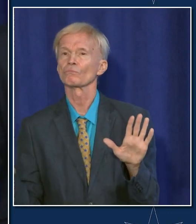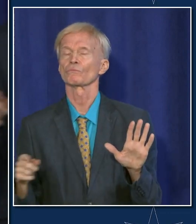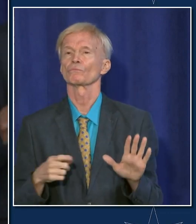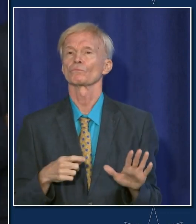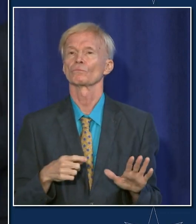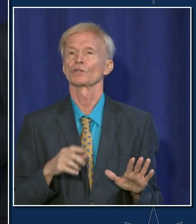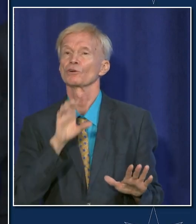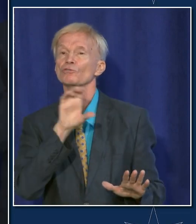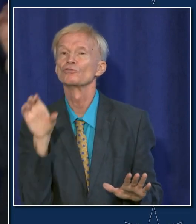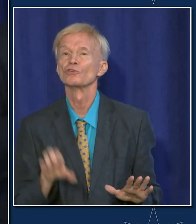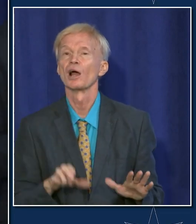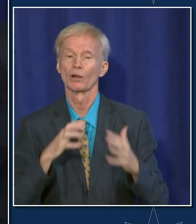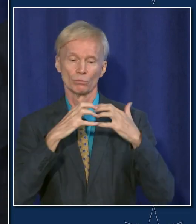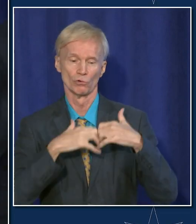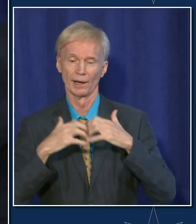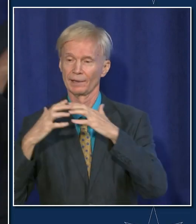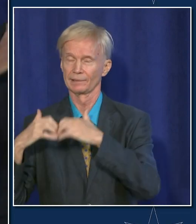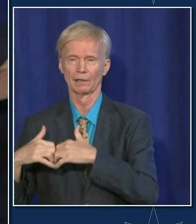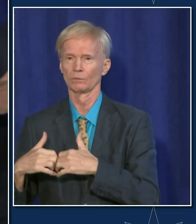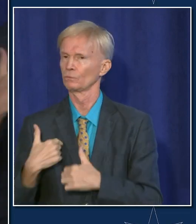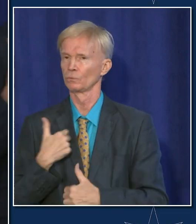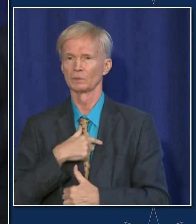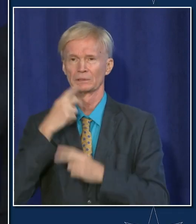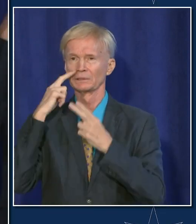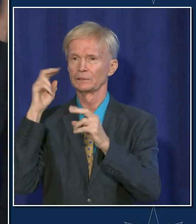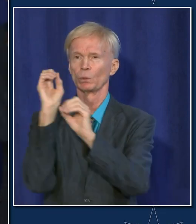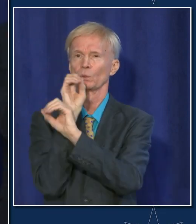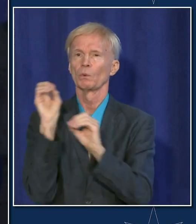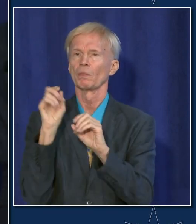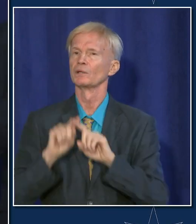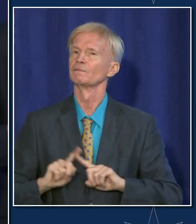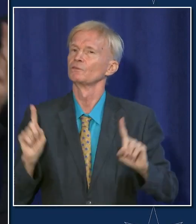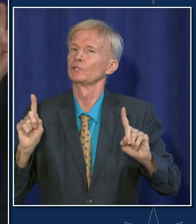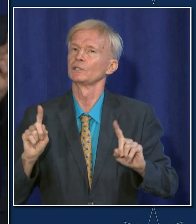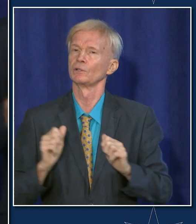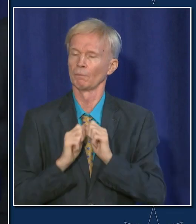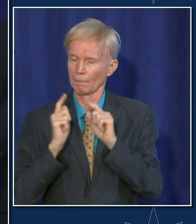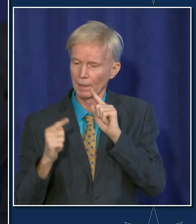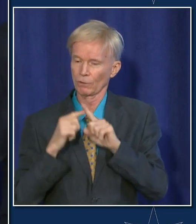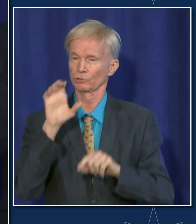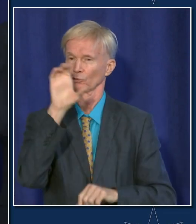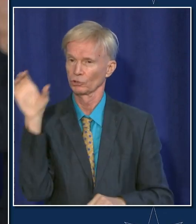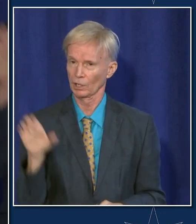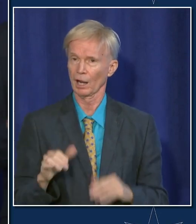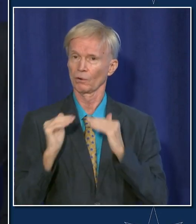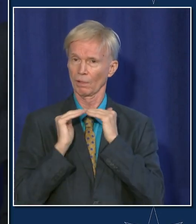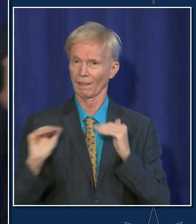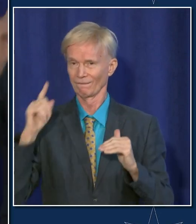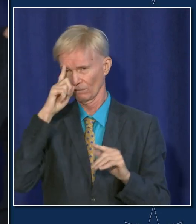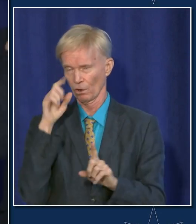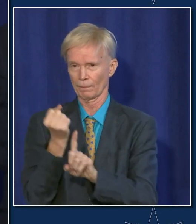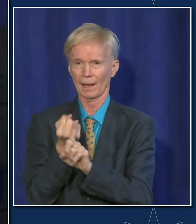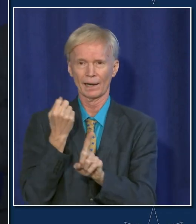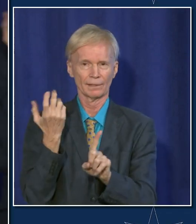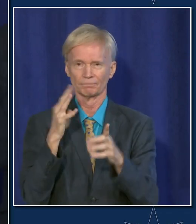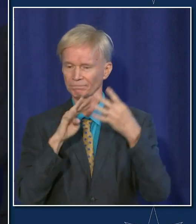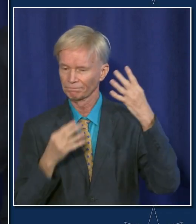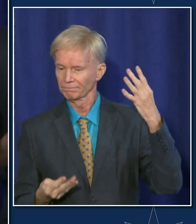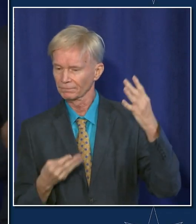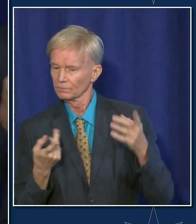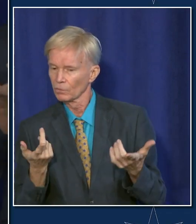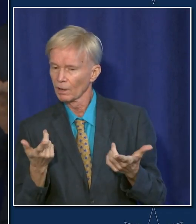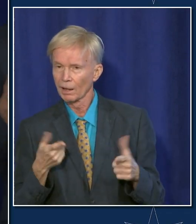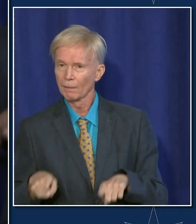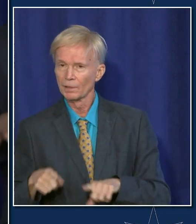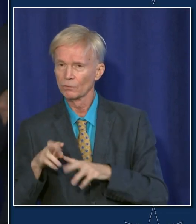of Chicago breakdown. Have not seen anything different at the city level in terms of patterns that would suggest an impact from LALA. And